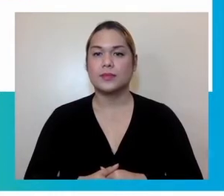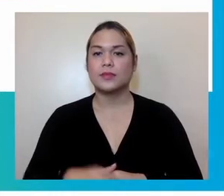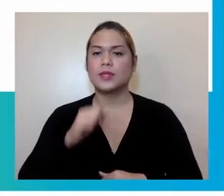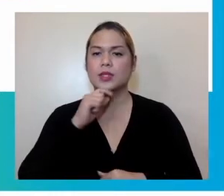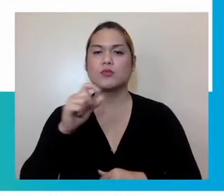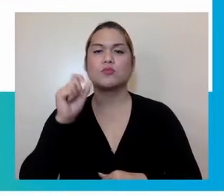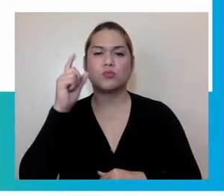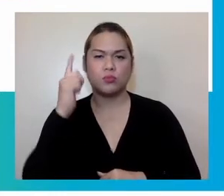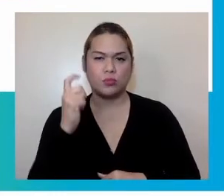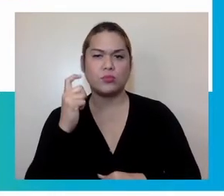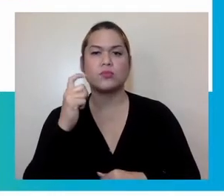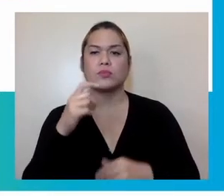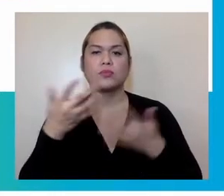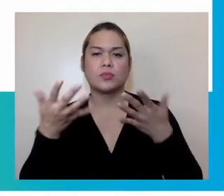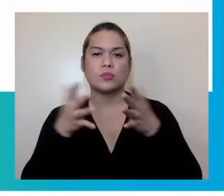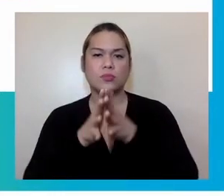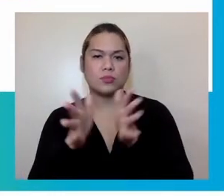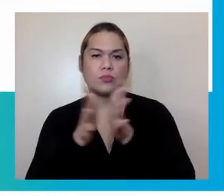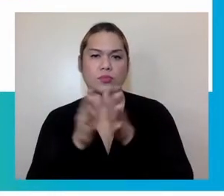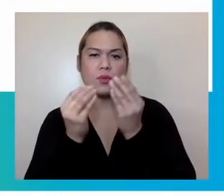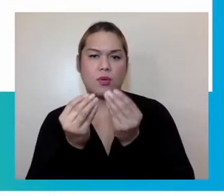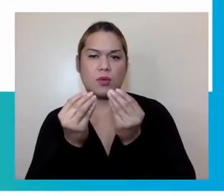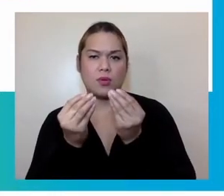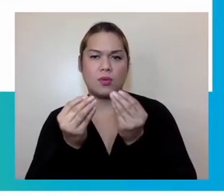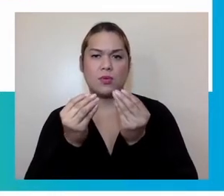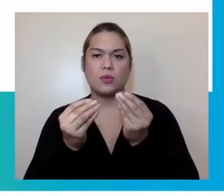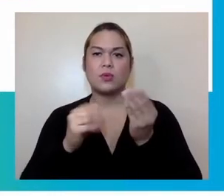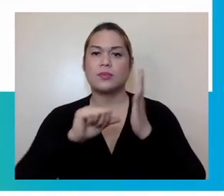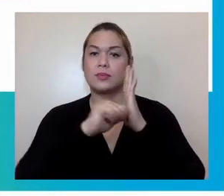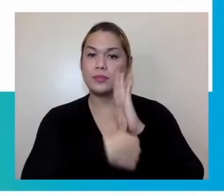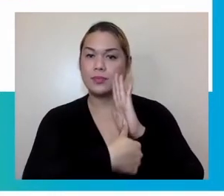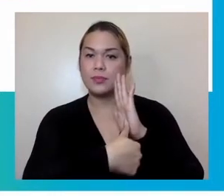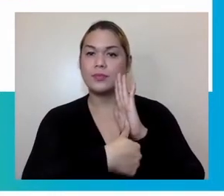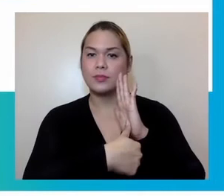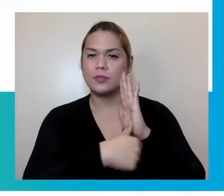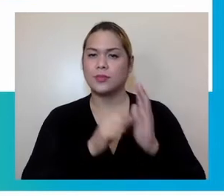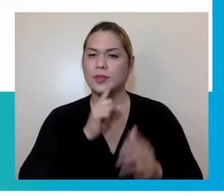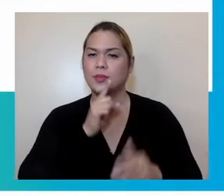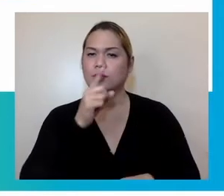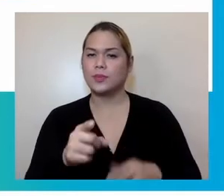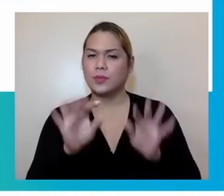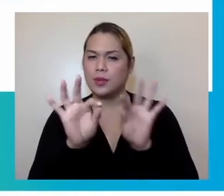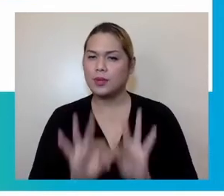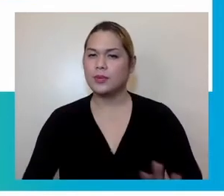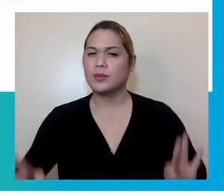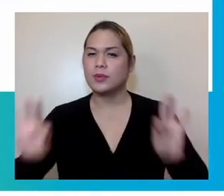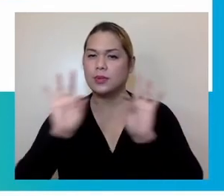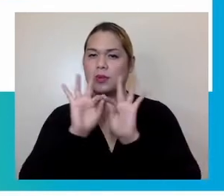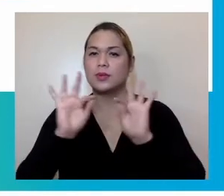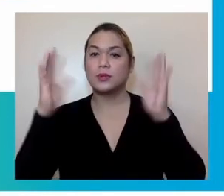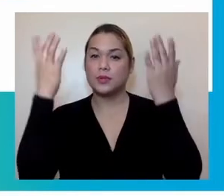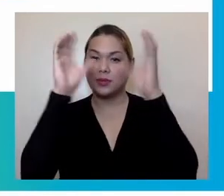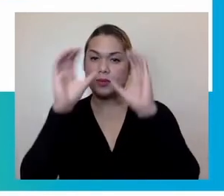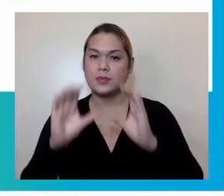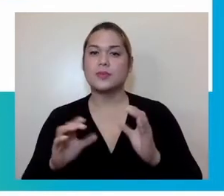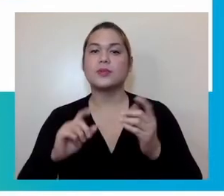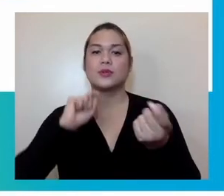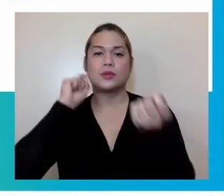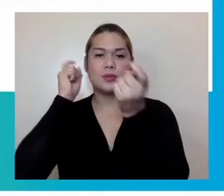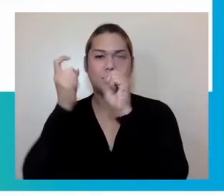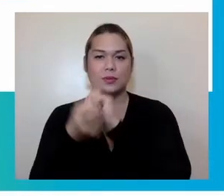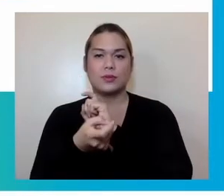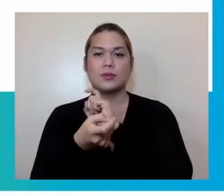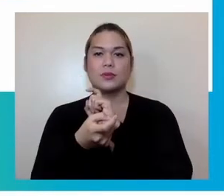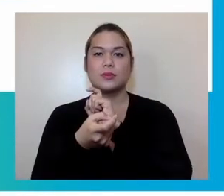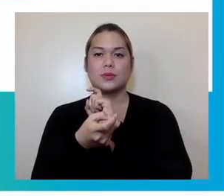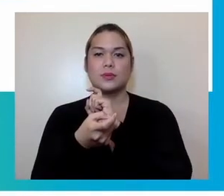reiterating the urgency of climate change and mitigation and adaptation and all the